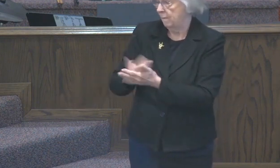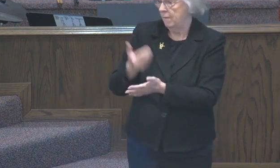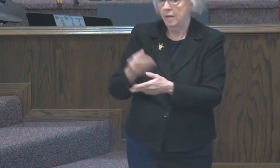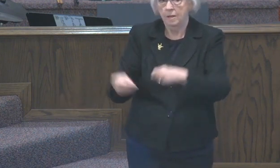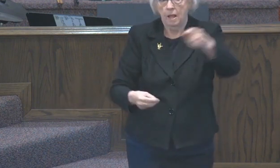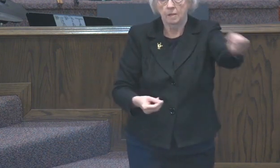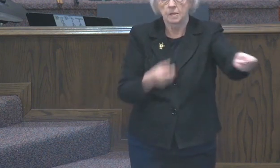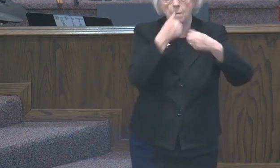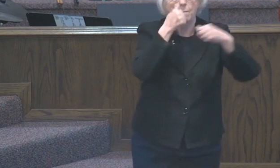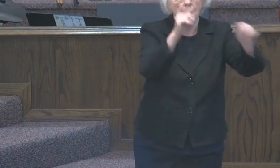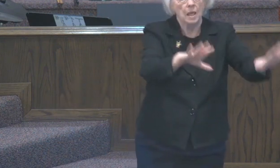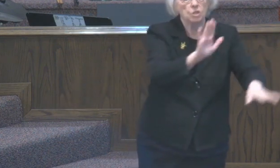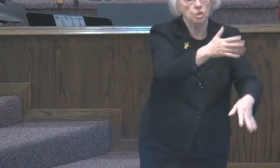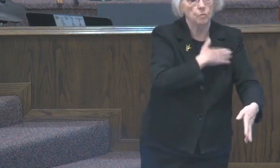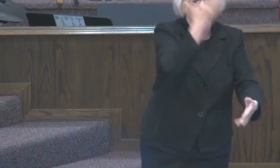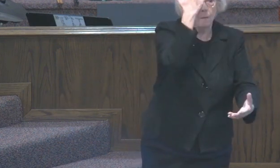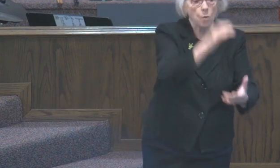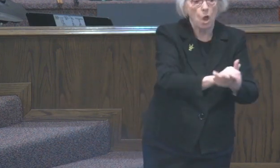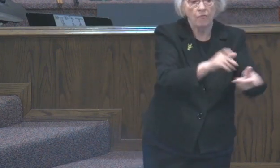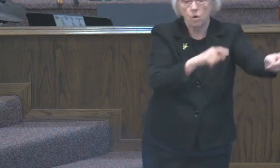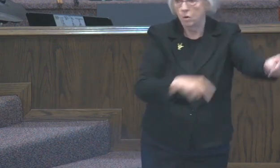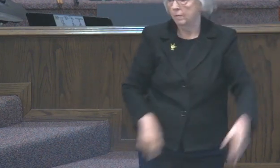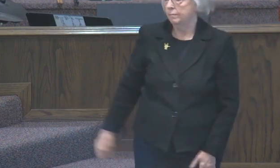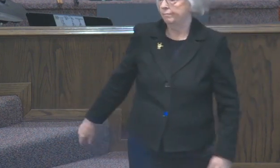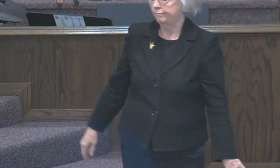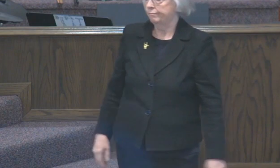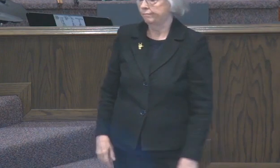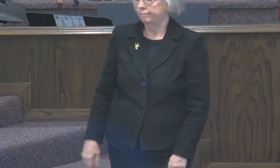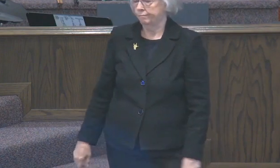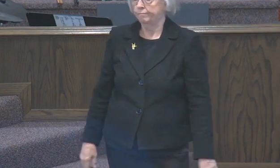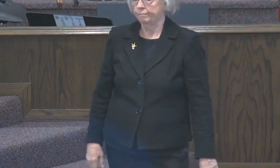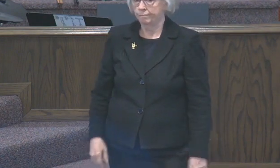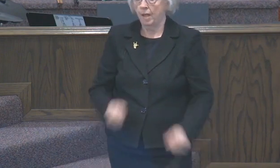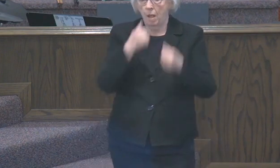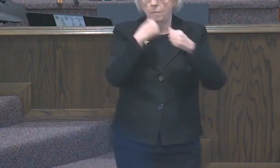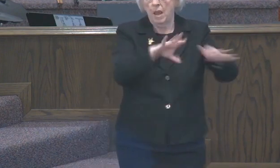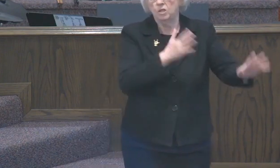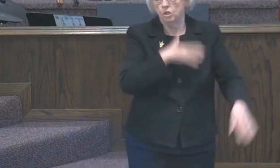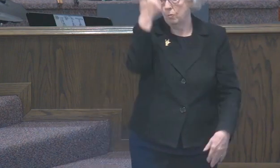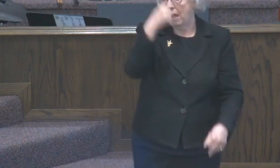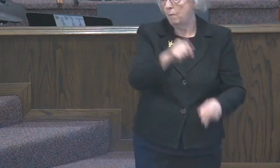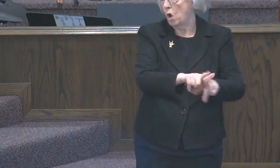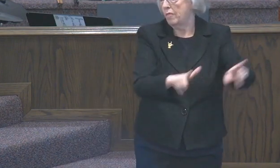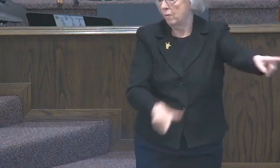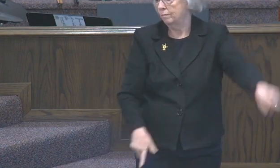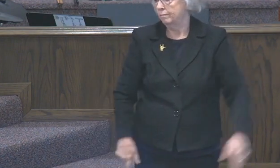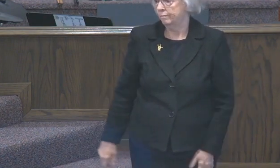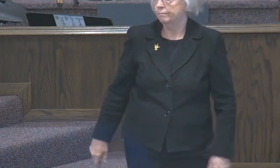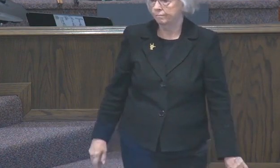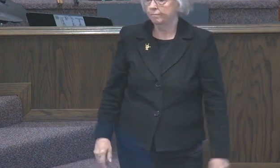He is calling us to be examples of faith and trust in